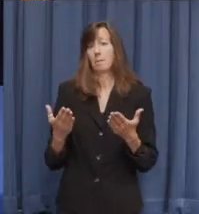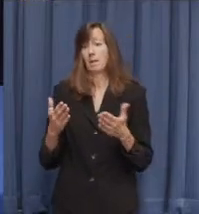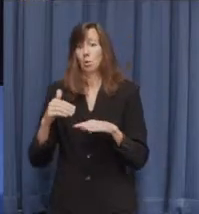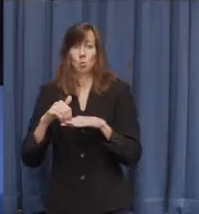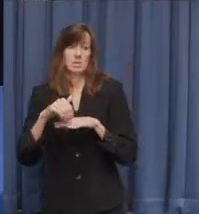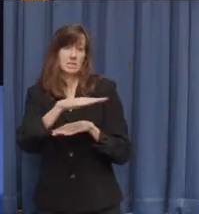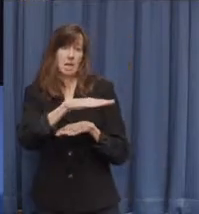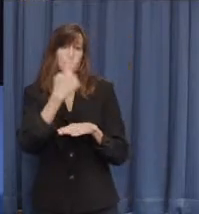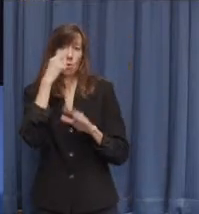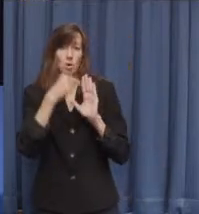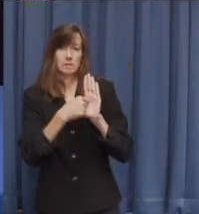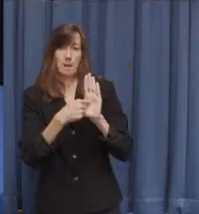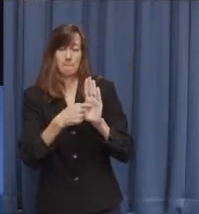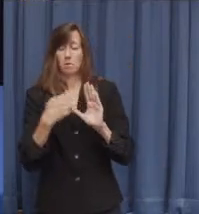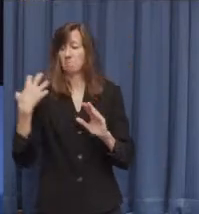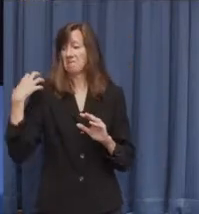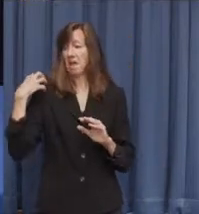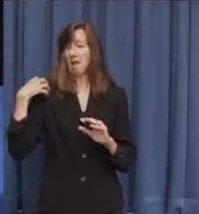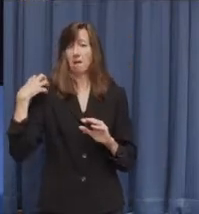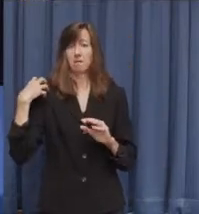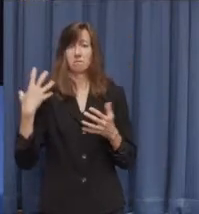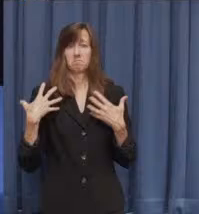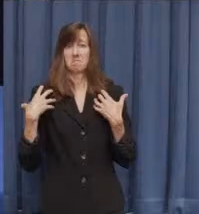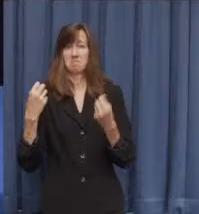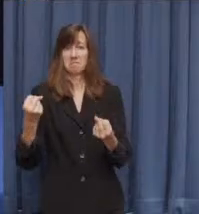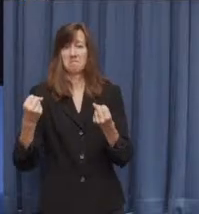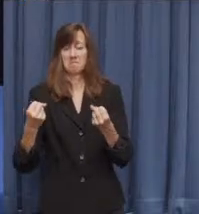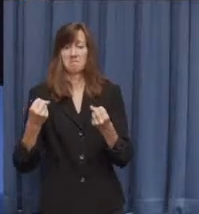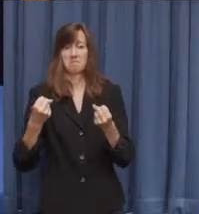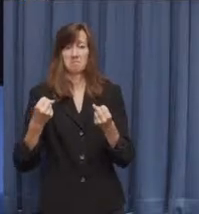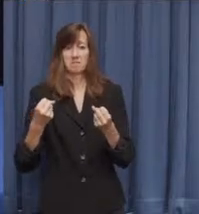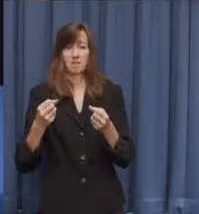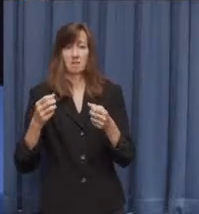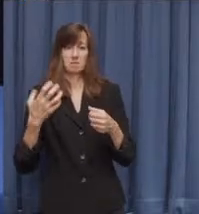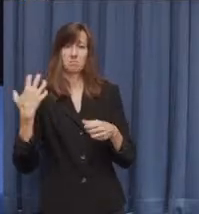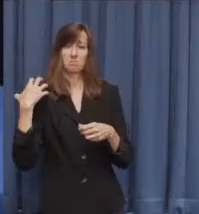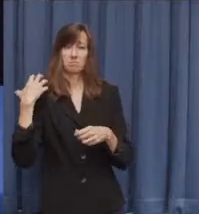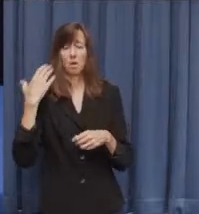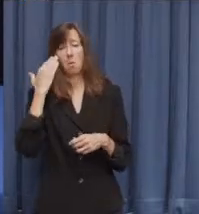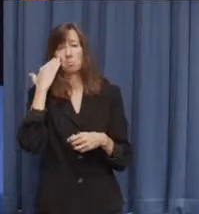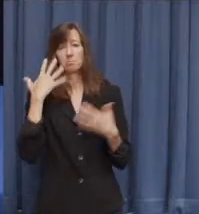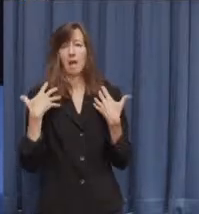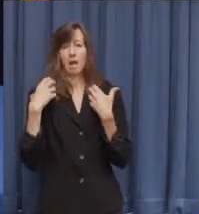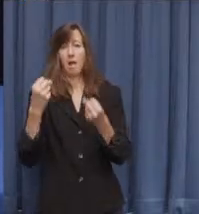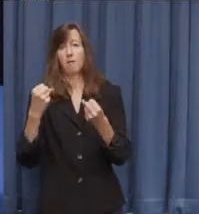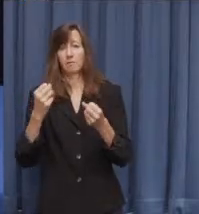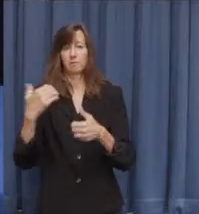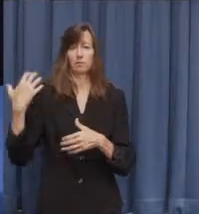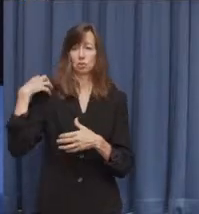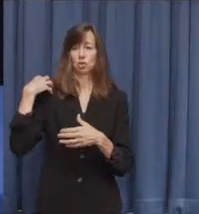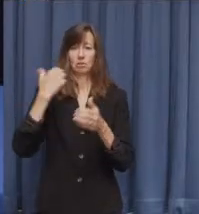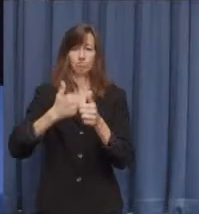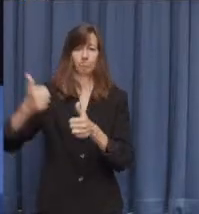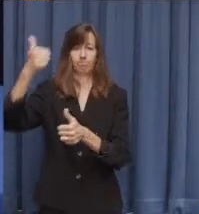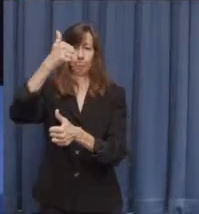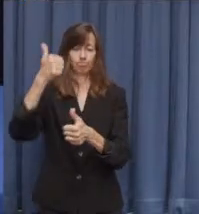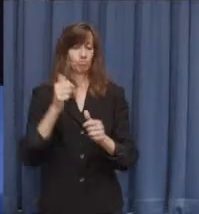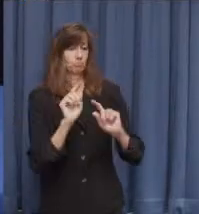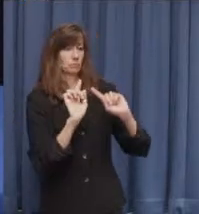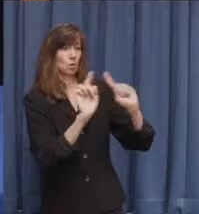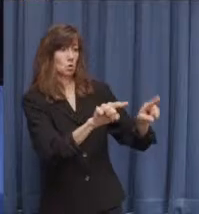example, to go up to the HITS horse show, which we know is a point of great concern that we're focused on. We've done